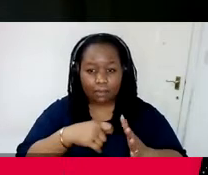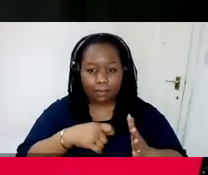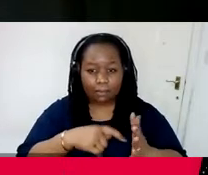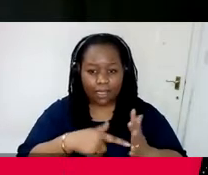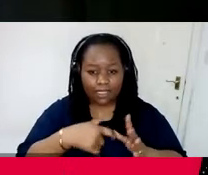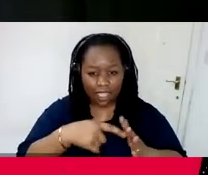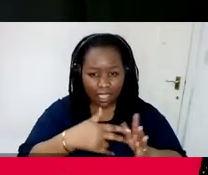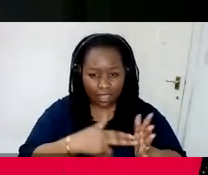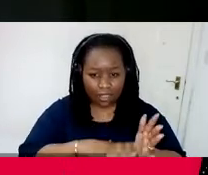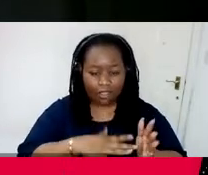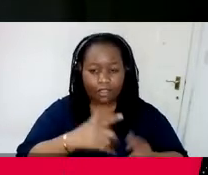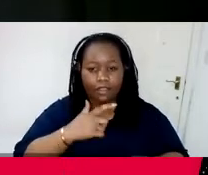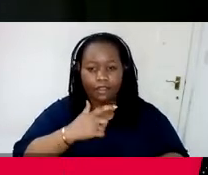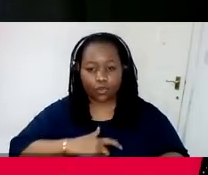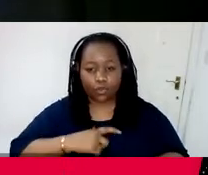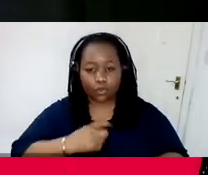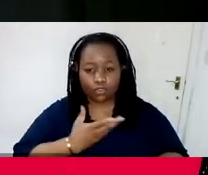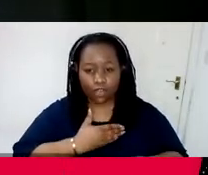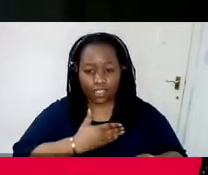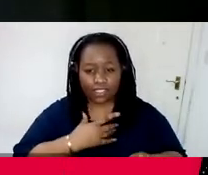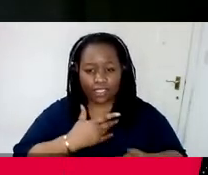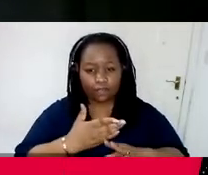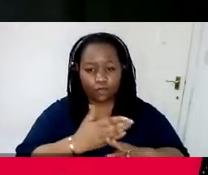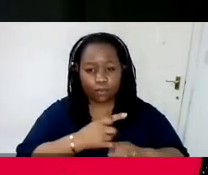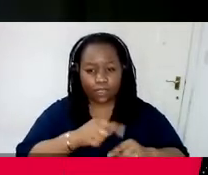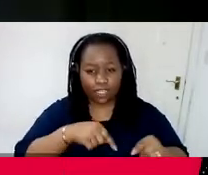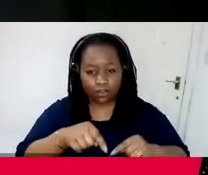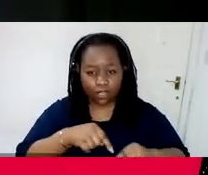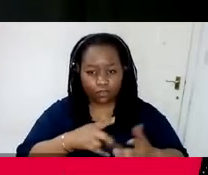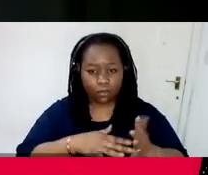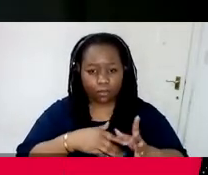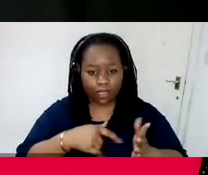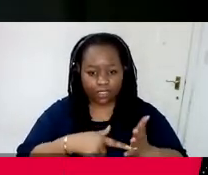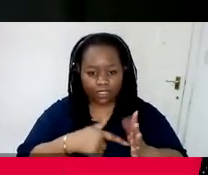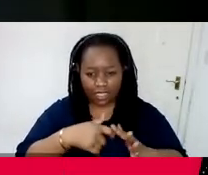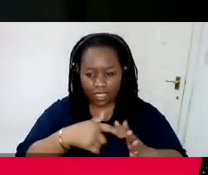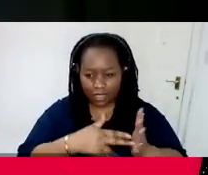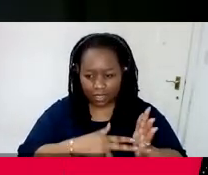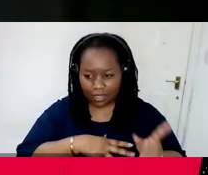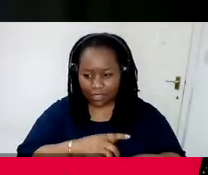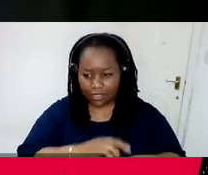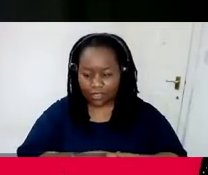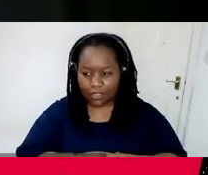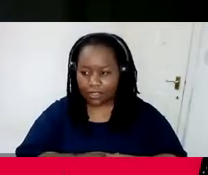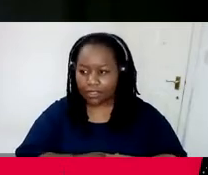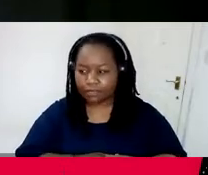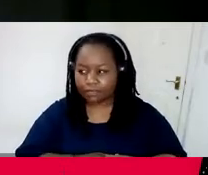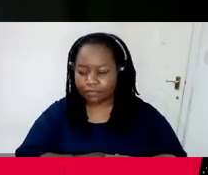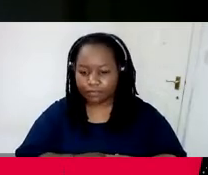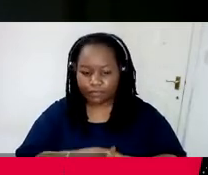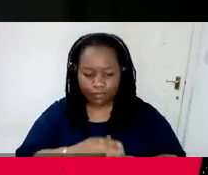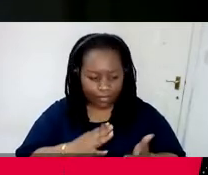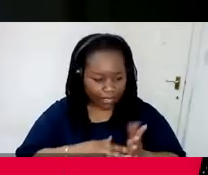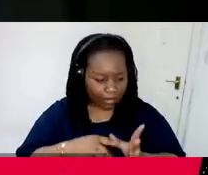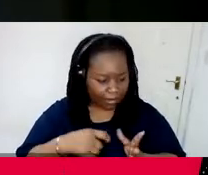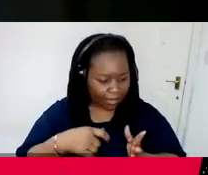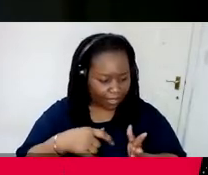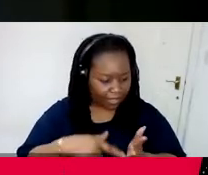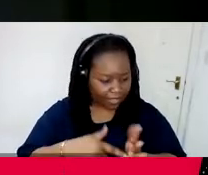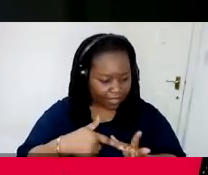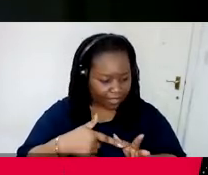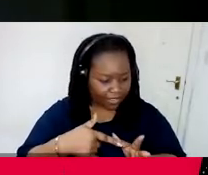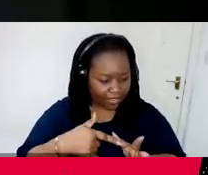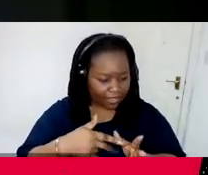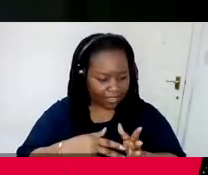Rights, and also former Director of Research for Martina. Martina is an independent Yemeni